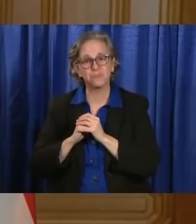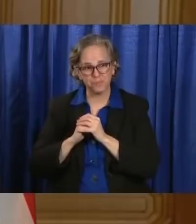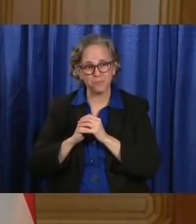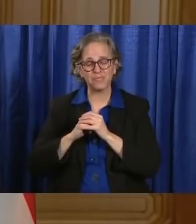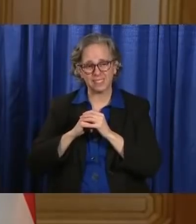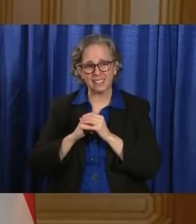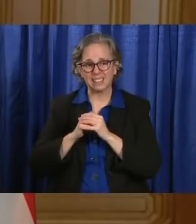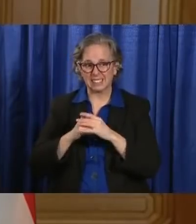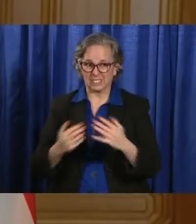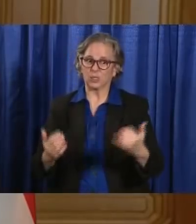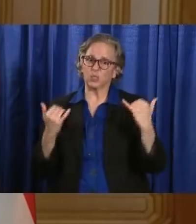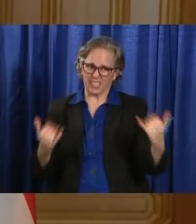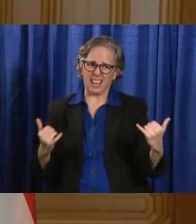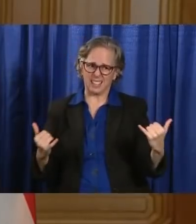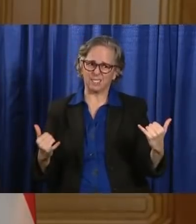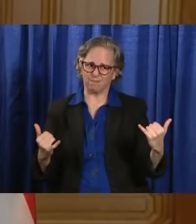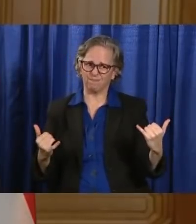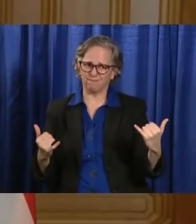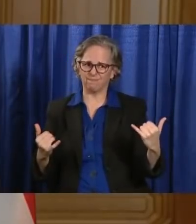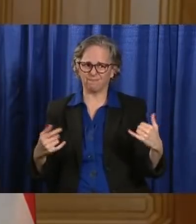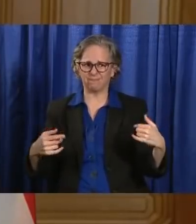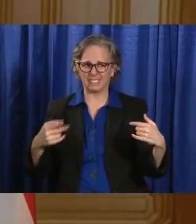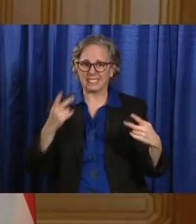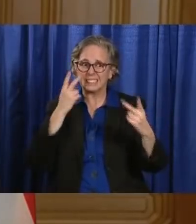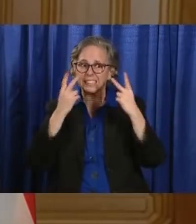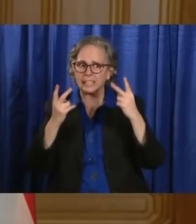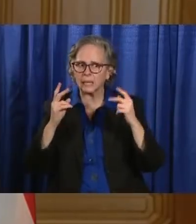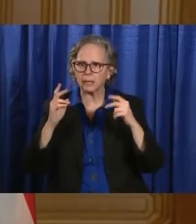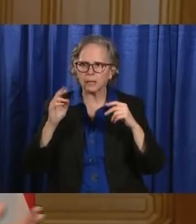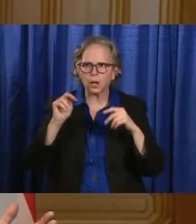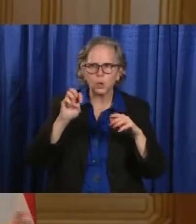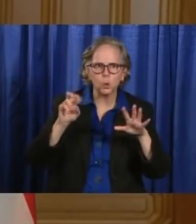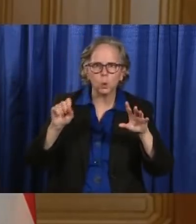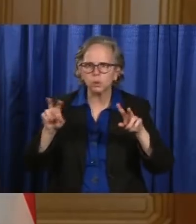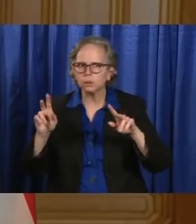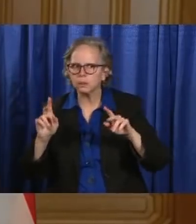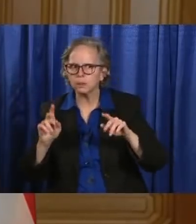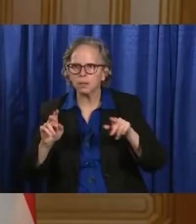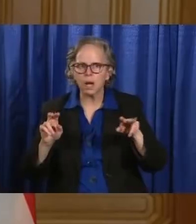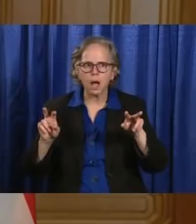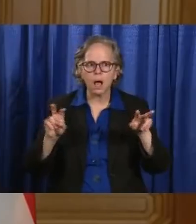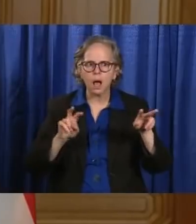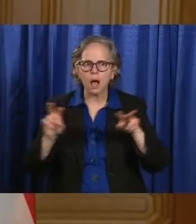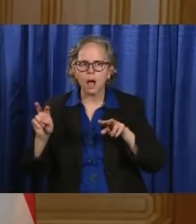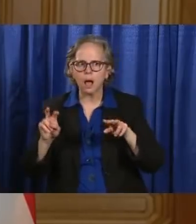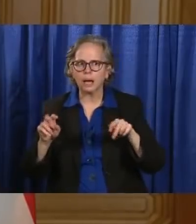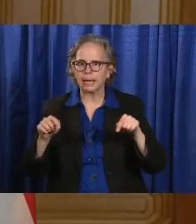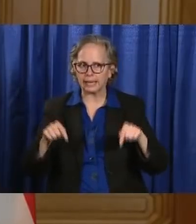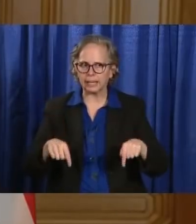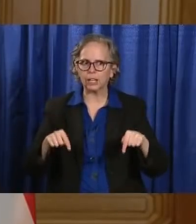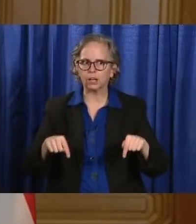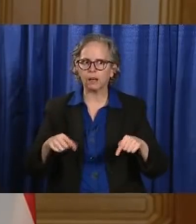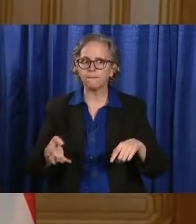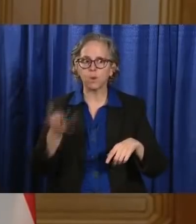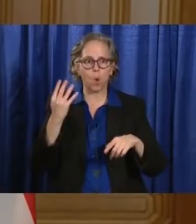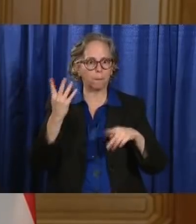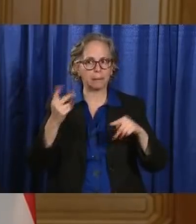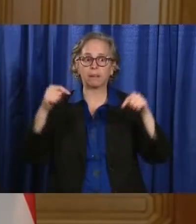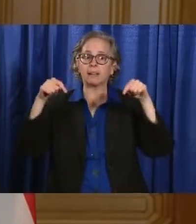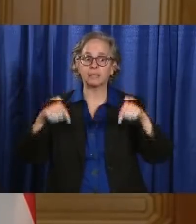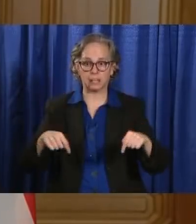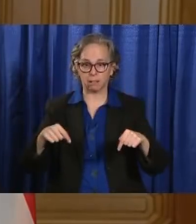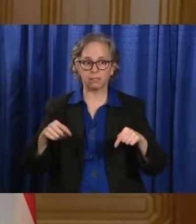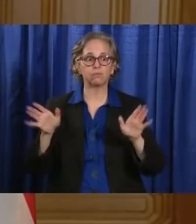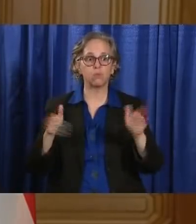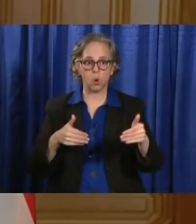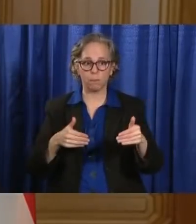Today, as every day when you're seeing this, there's only 4 people in this room. Eric and Lieutenant